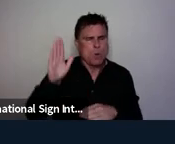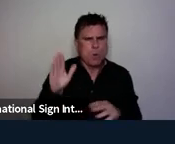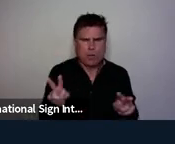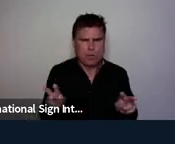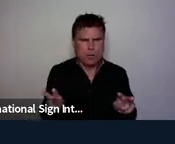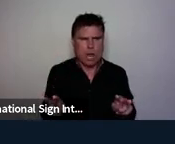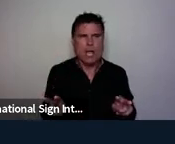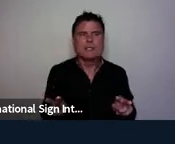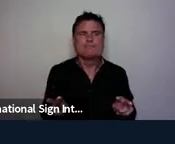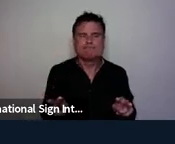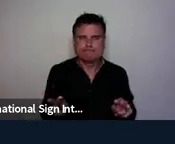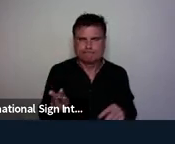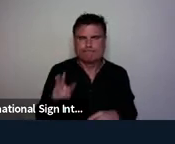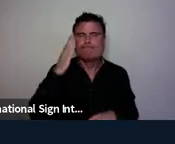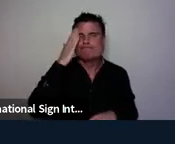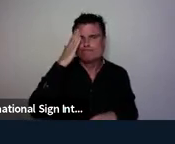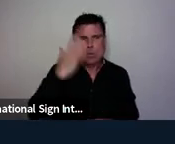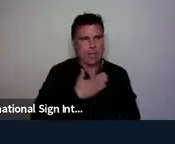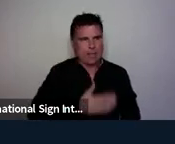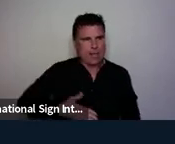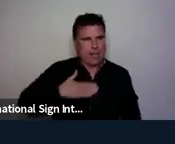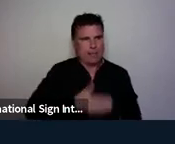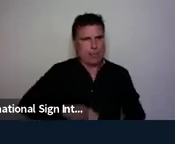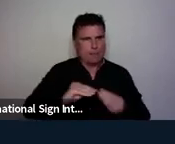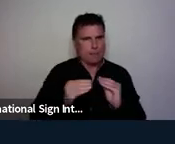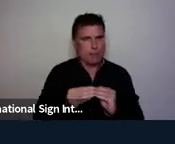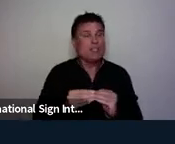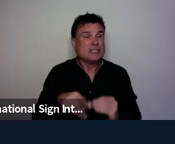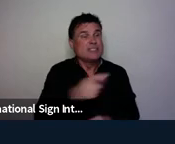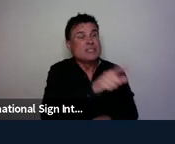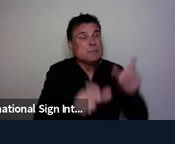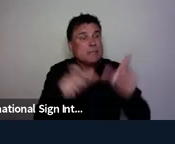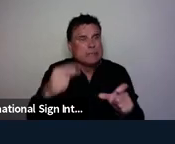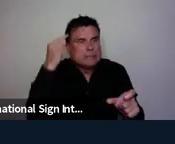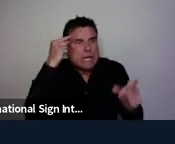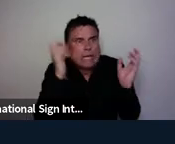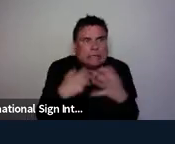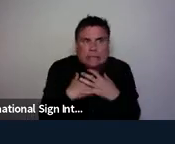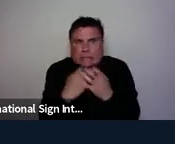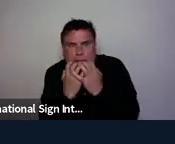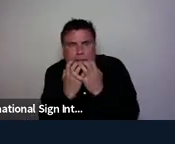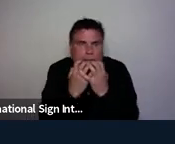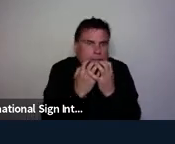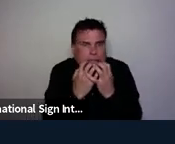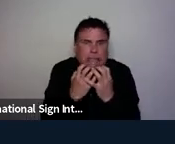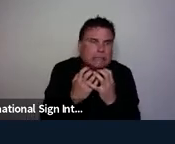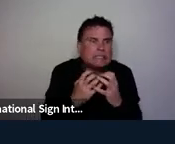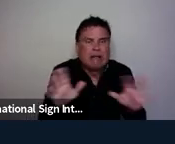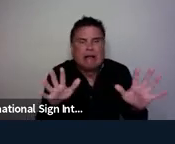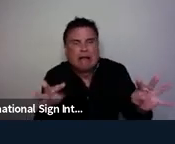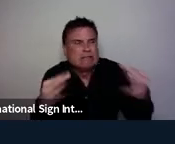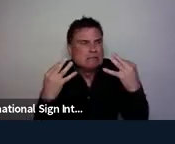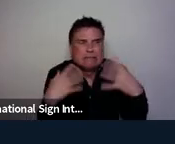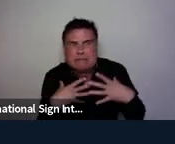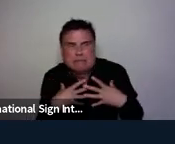is a real thing. Is definitely not an attention seeker, and we do need to talk about it. During my lockdown